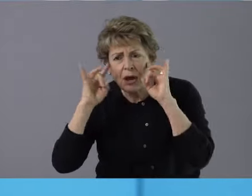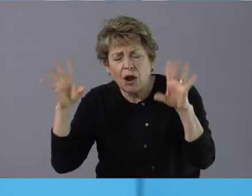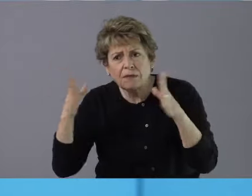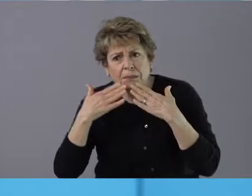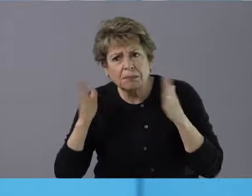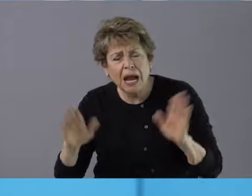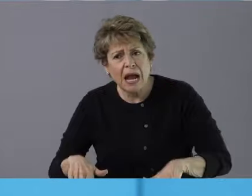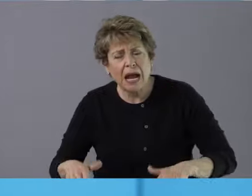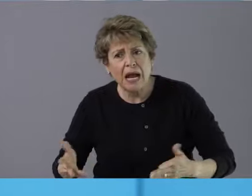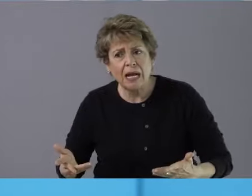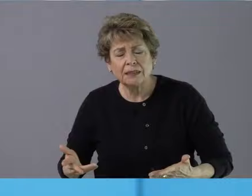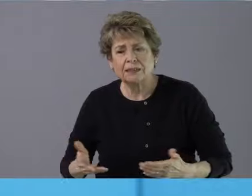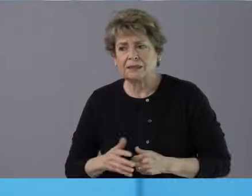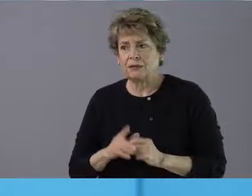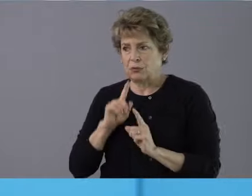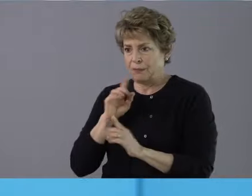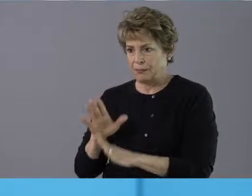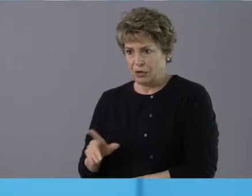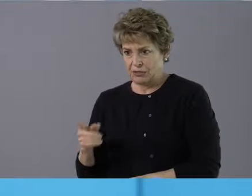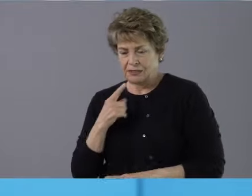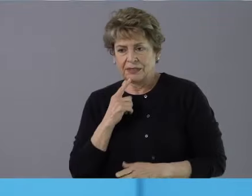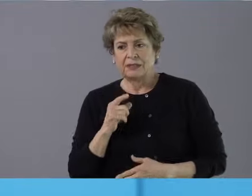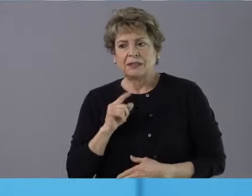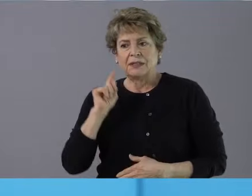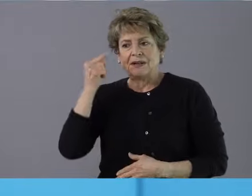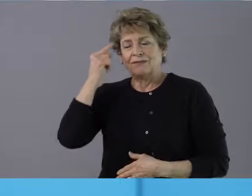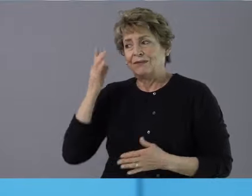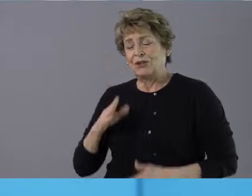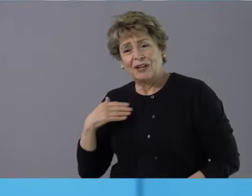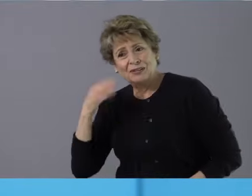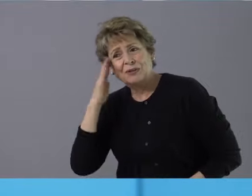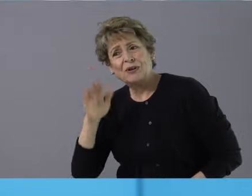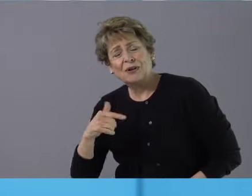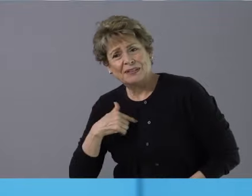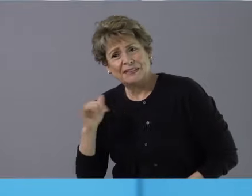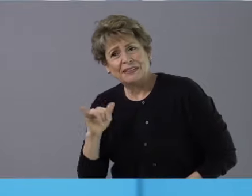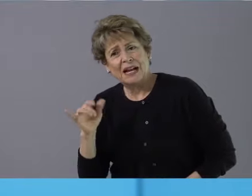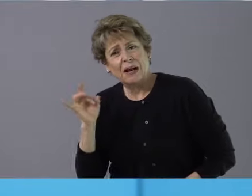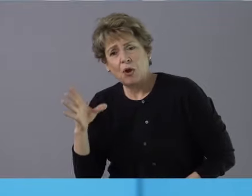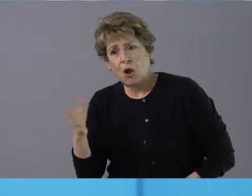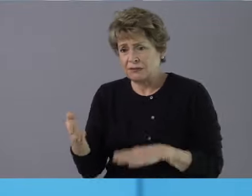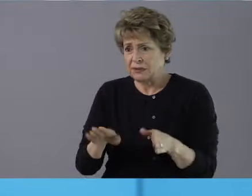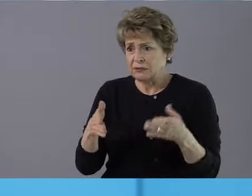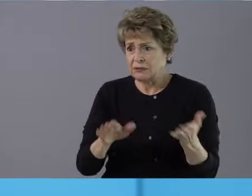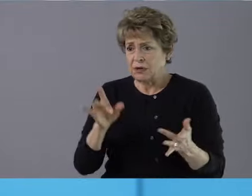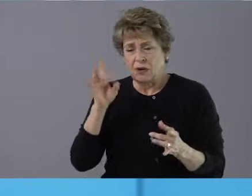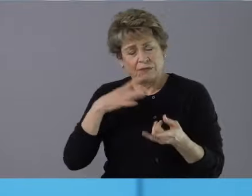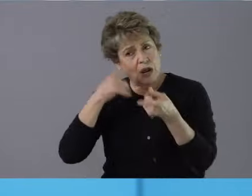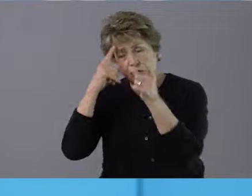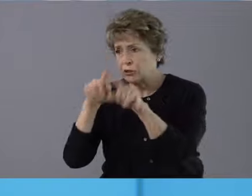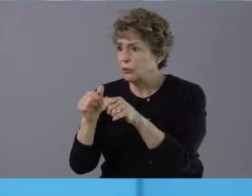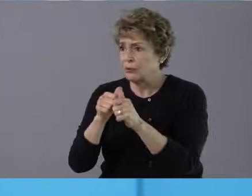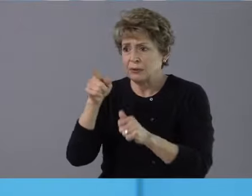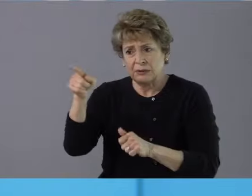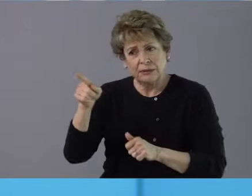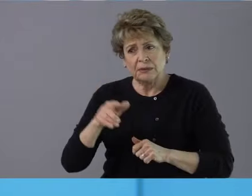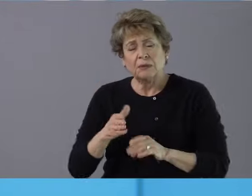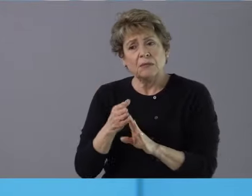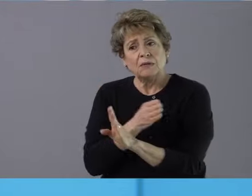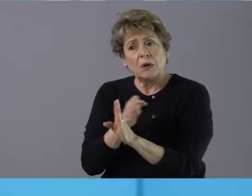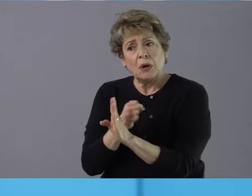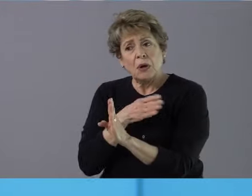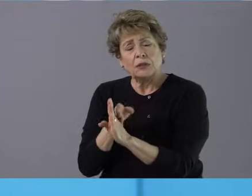the virus, and for weeks and weeks, months upon months, we were very slow in terms of case